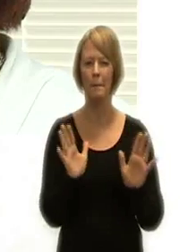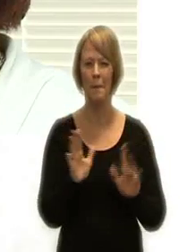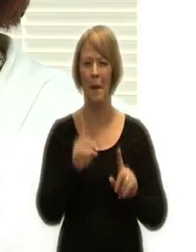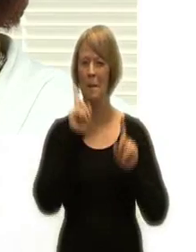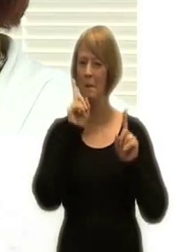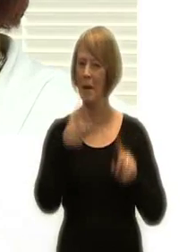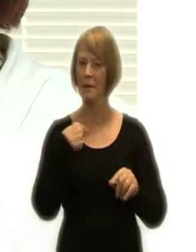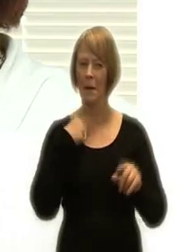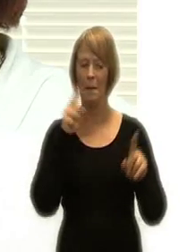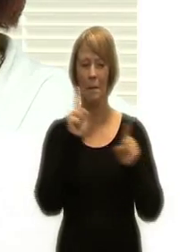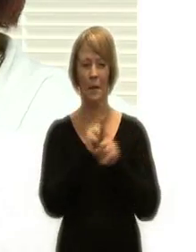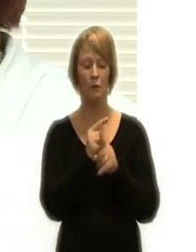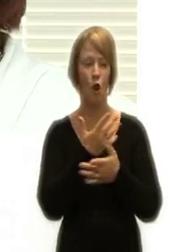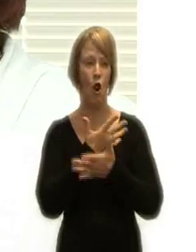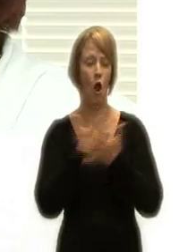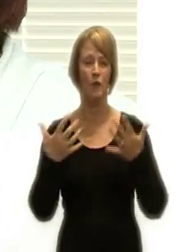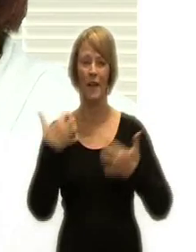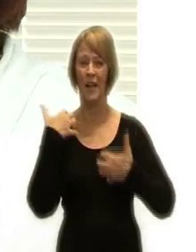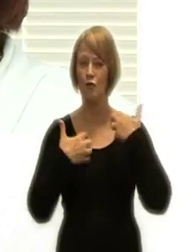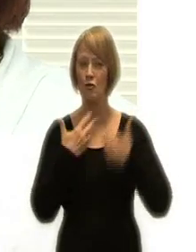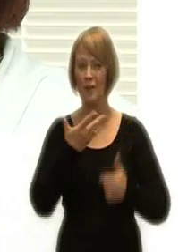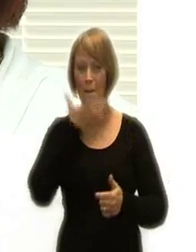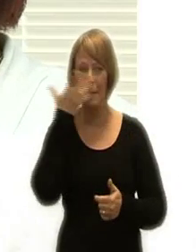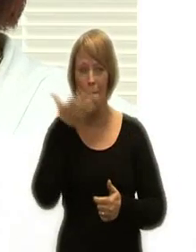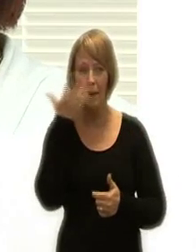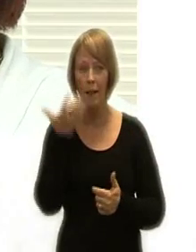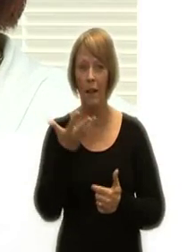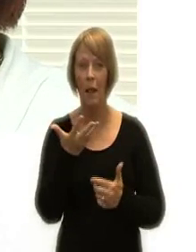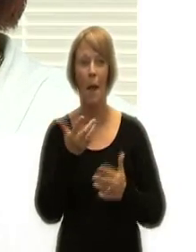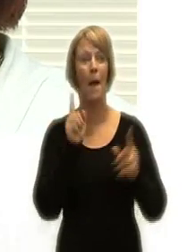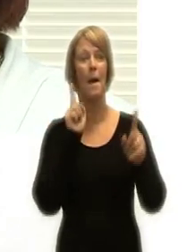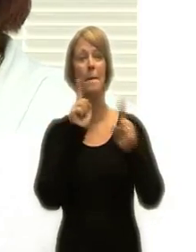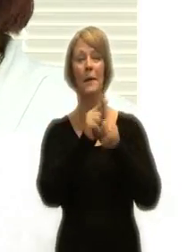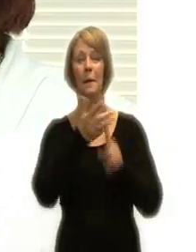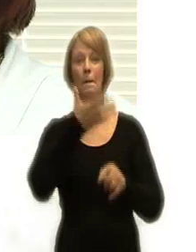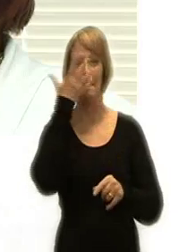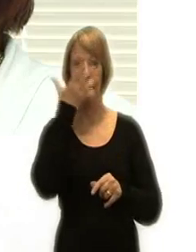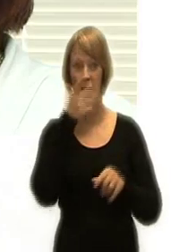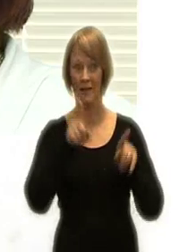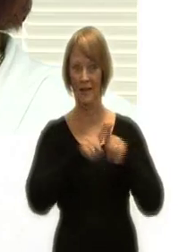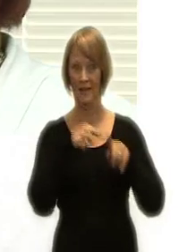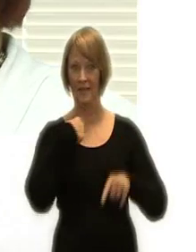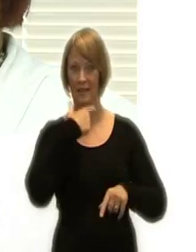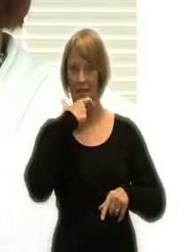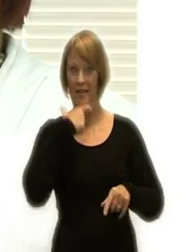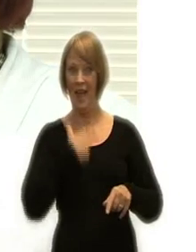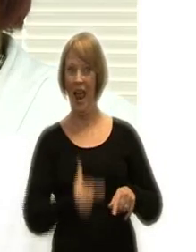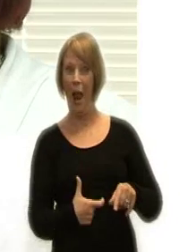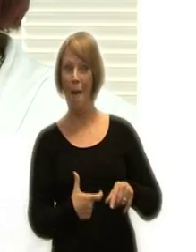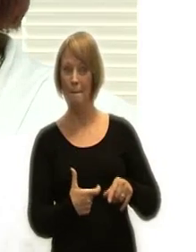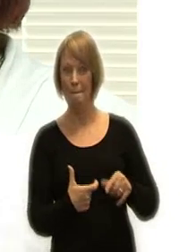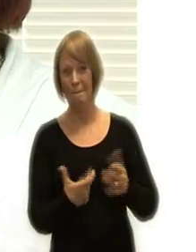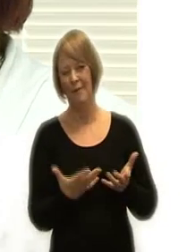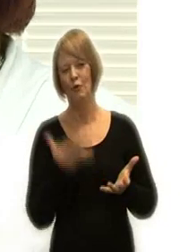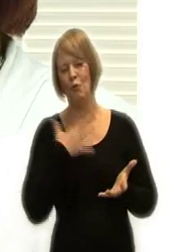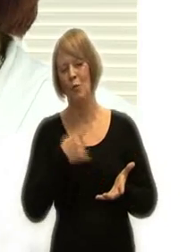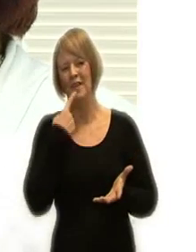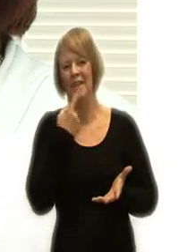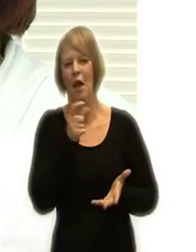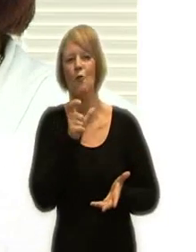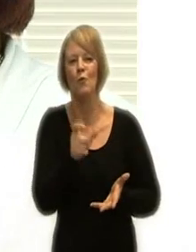I've had a job that is, I've met such interesting people, and I meet people very much like